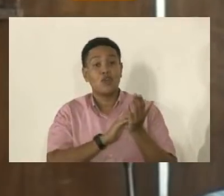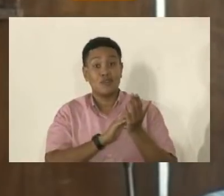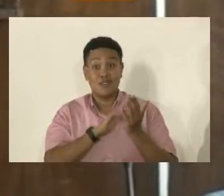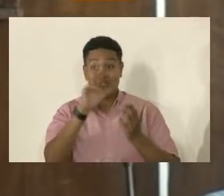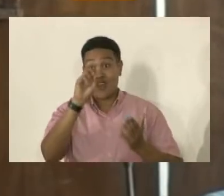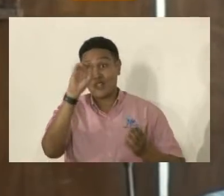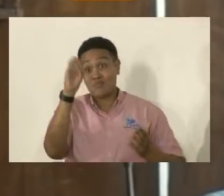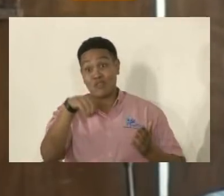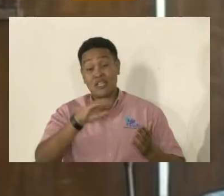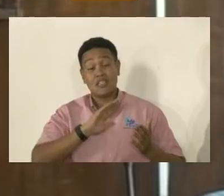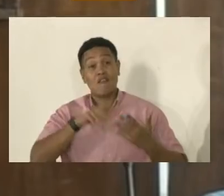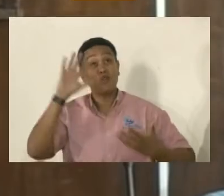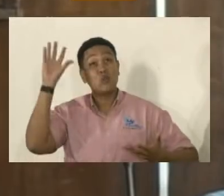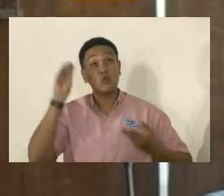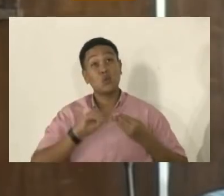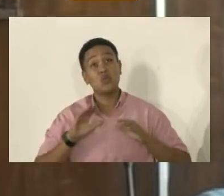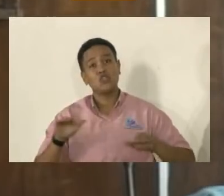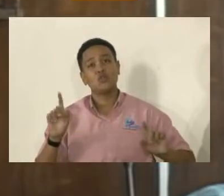enrollment.